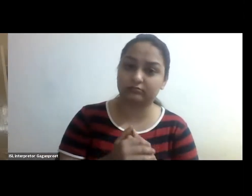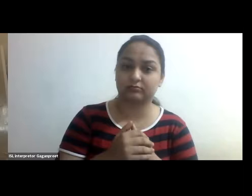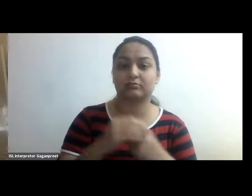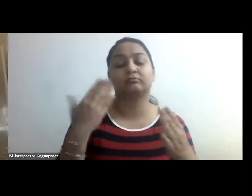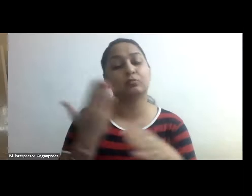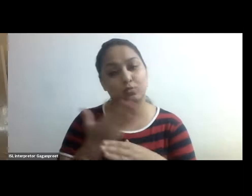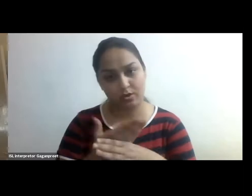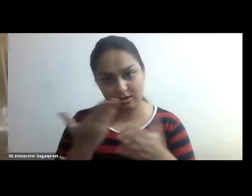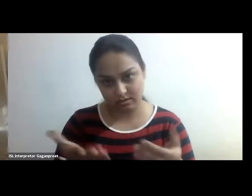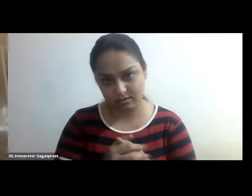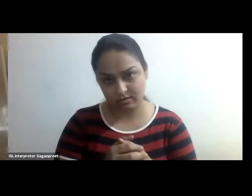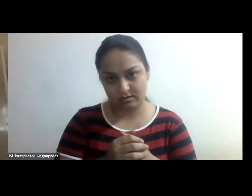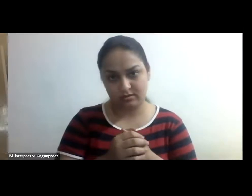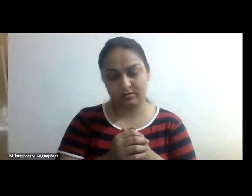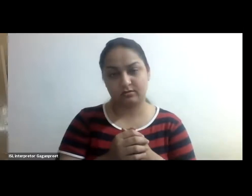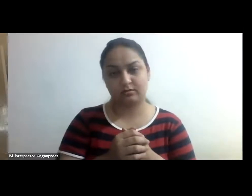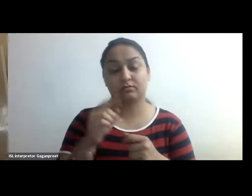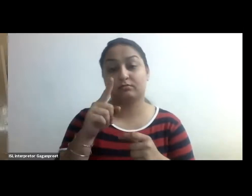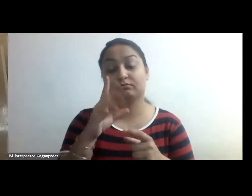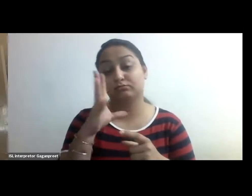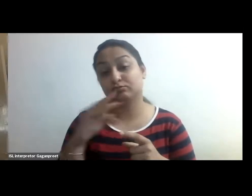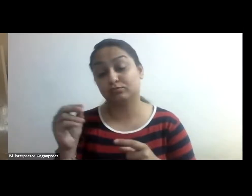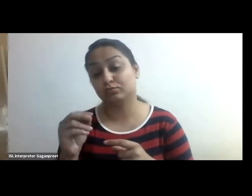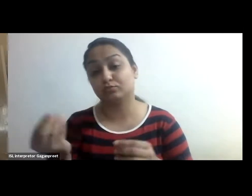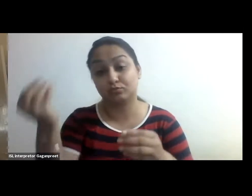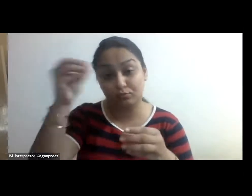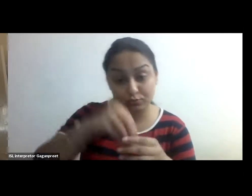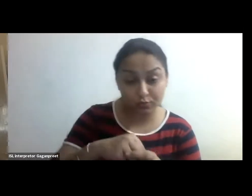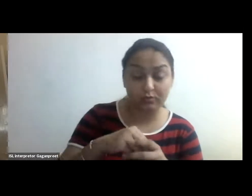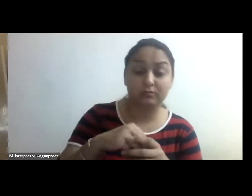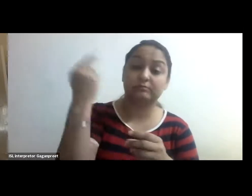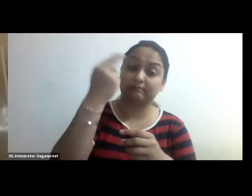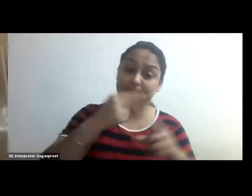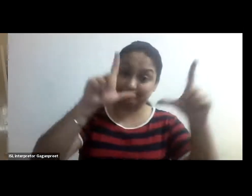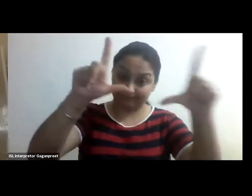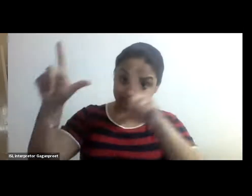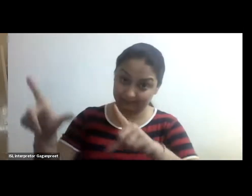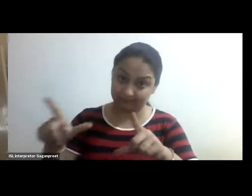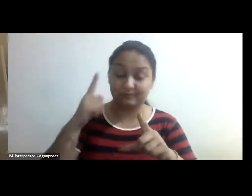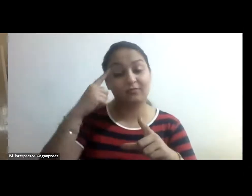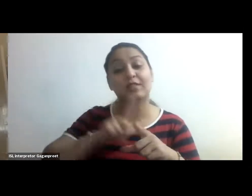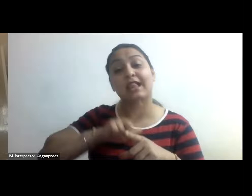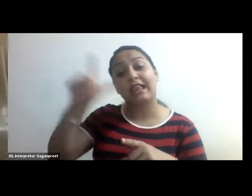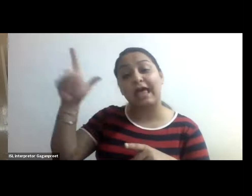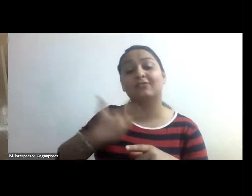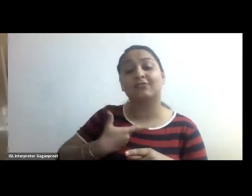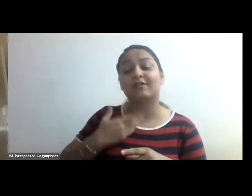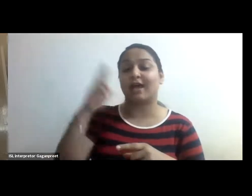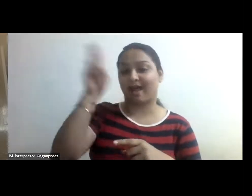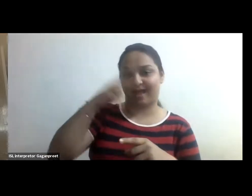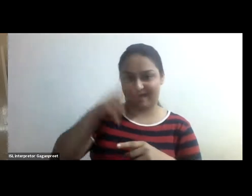work, and to put an exhibition together charting her life as an artist